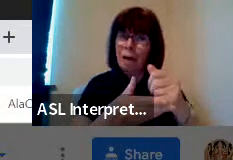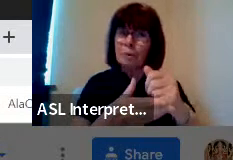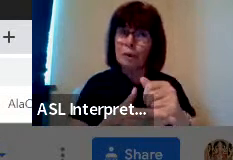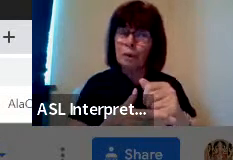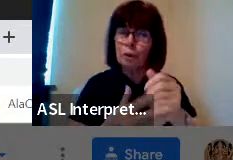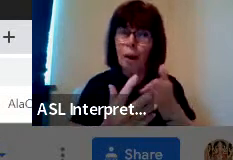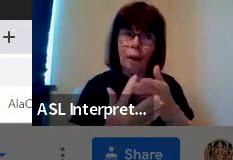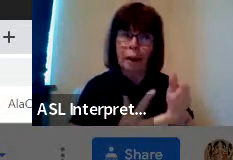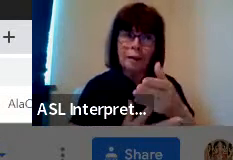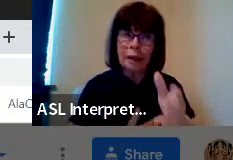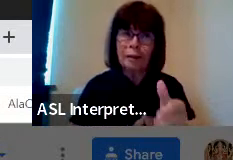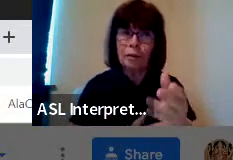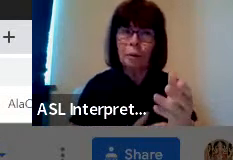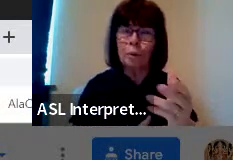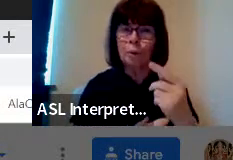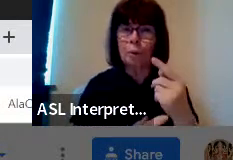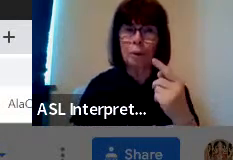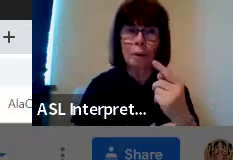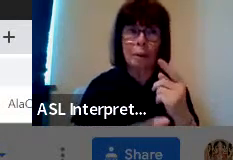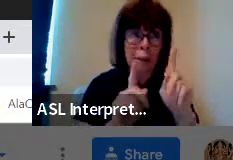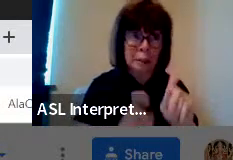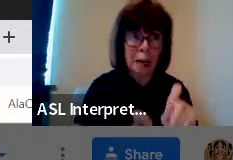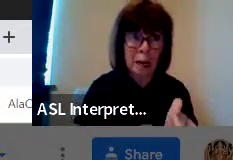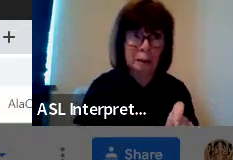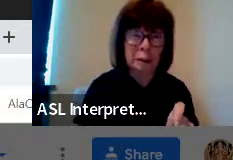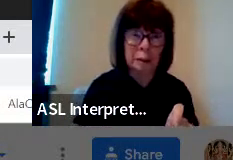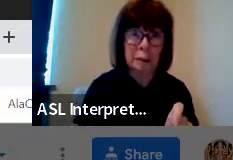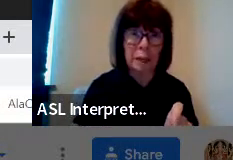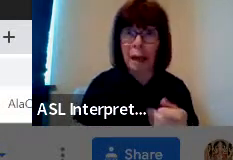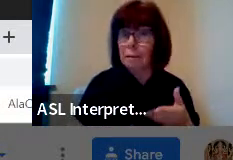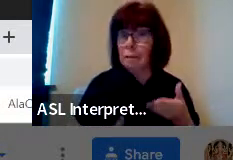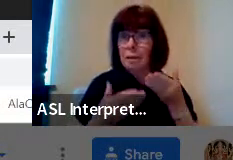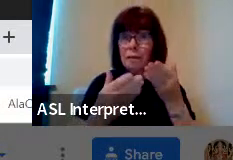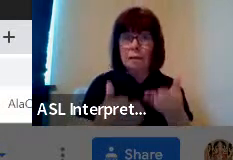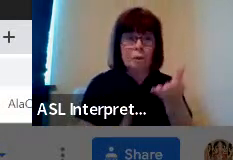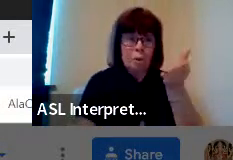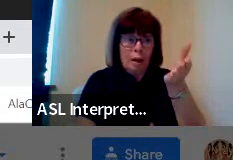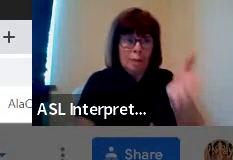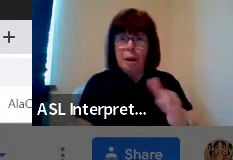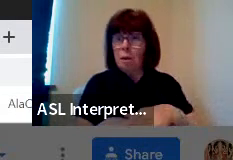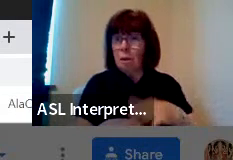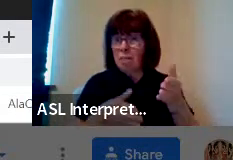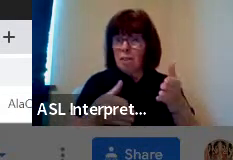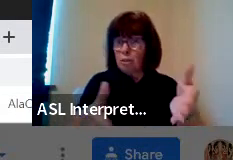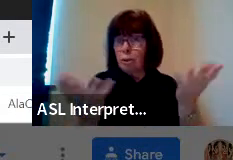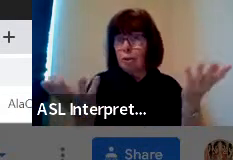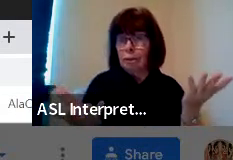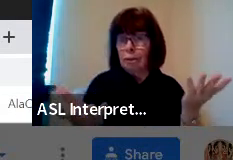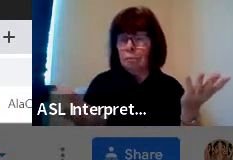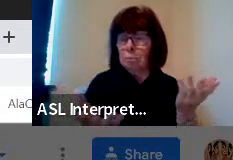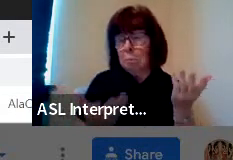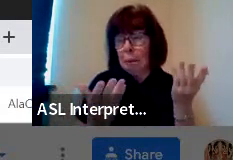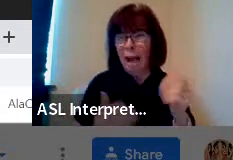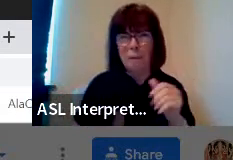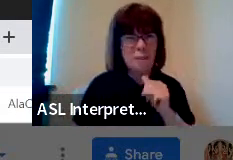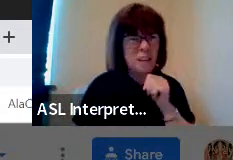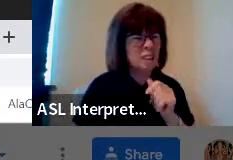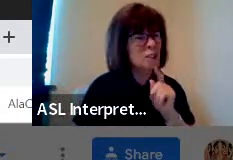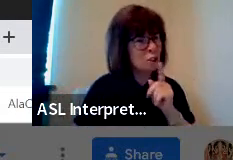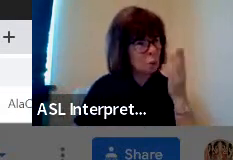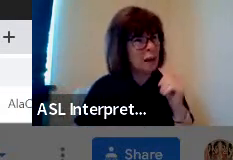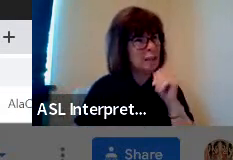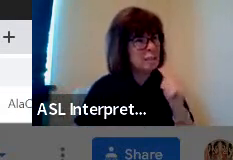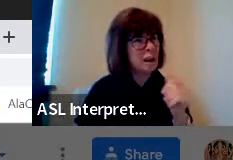real time, and then it's available right on the street. I'm not sure why that's not yet a